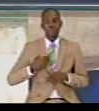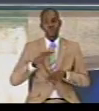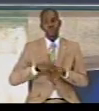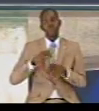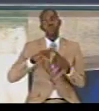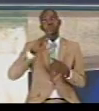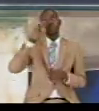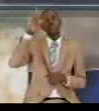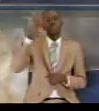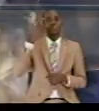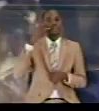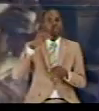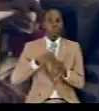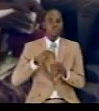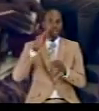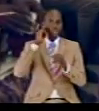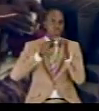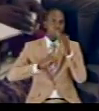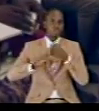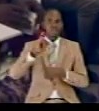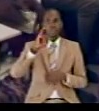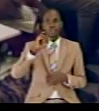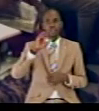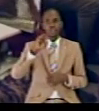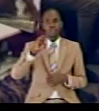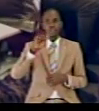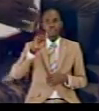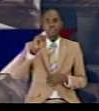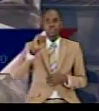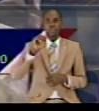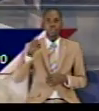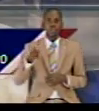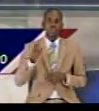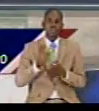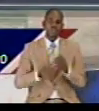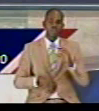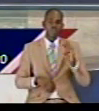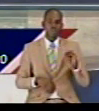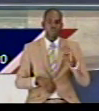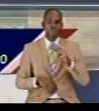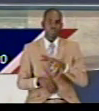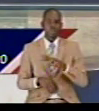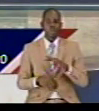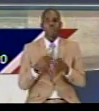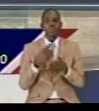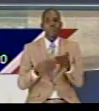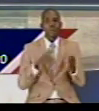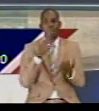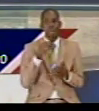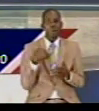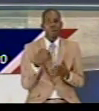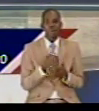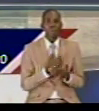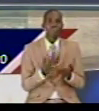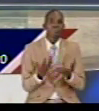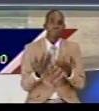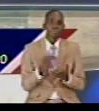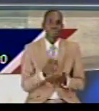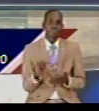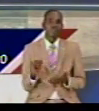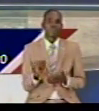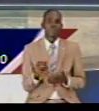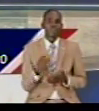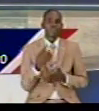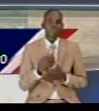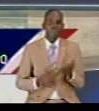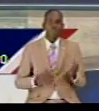Isaiah chapter 44. What are we panting after? What are we longing after? What are